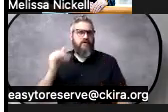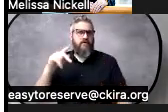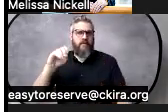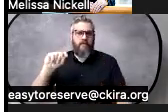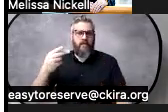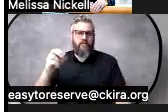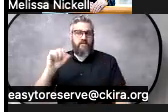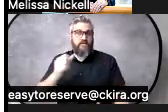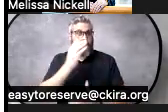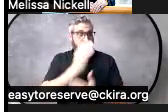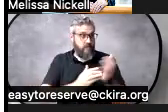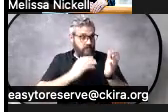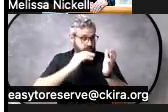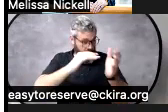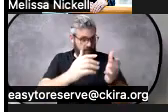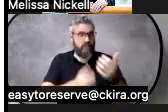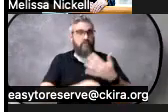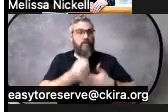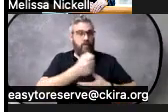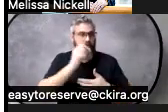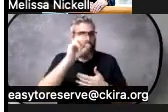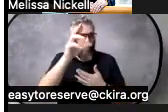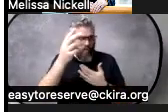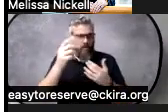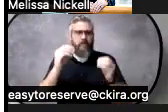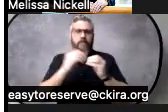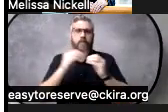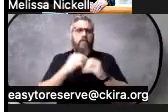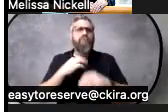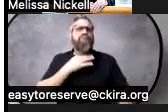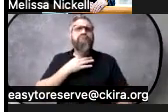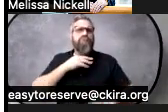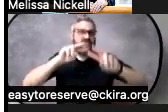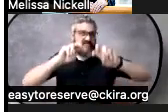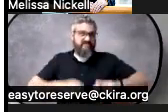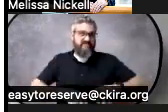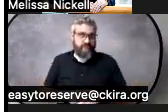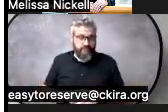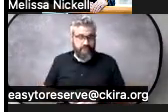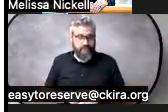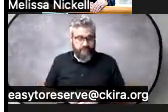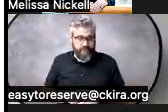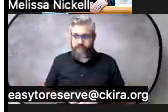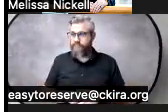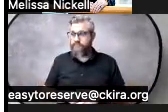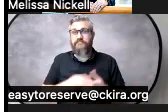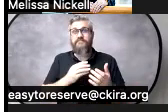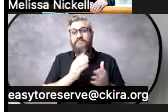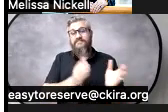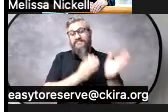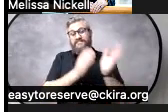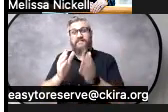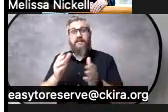studies are conducted a priori or are exploratory. The methods section tells